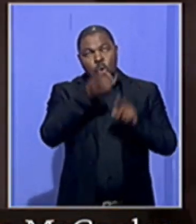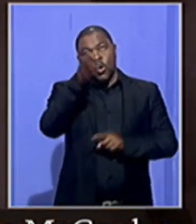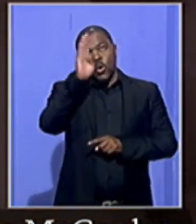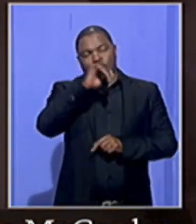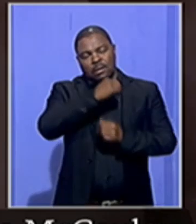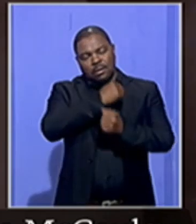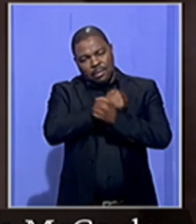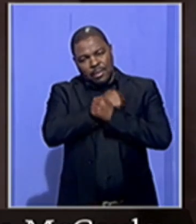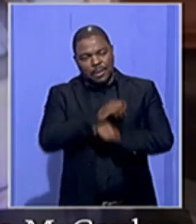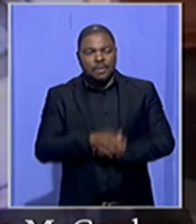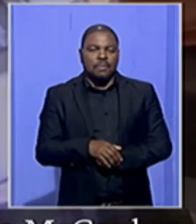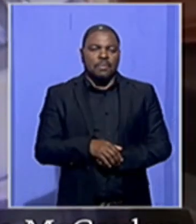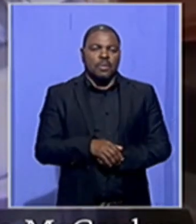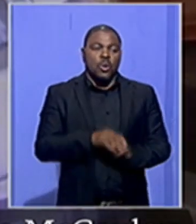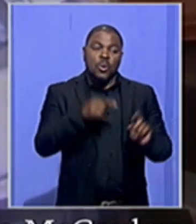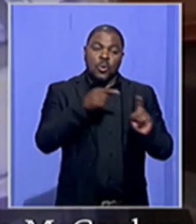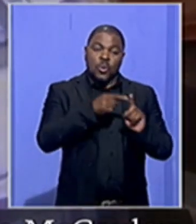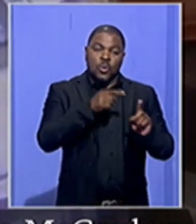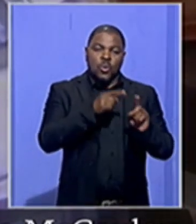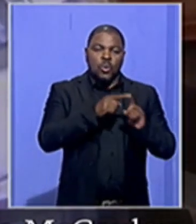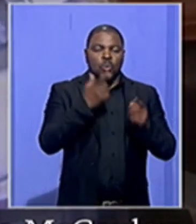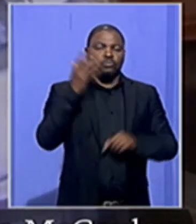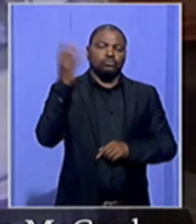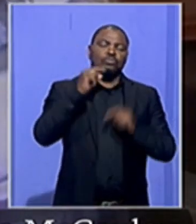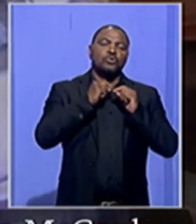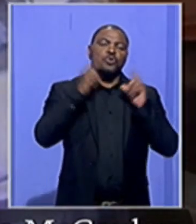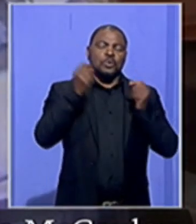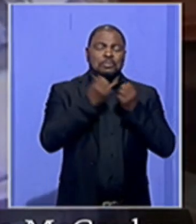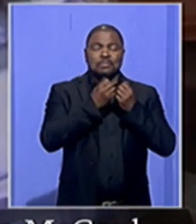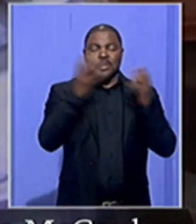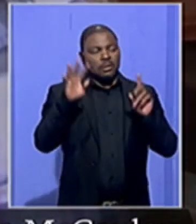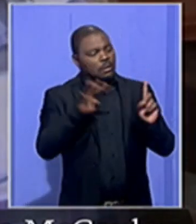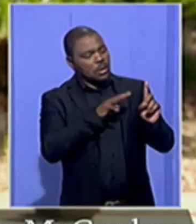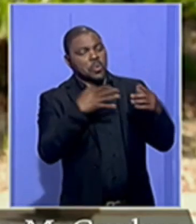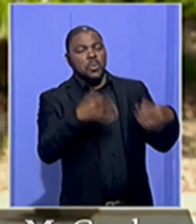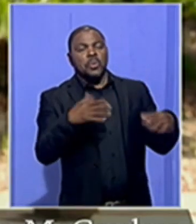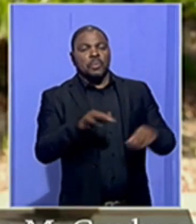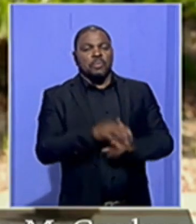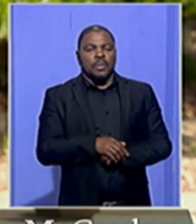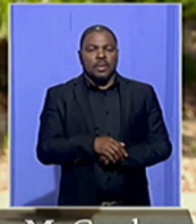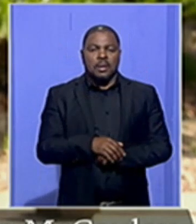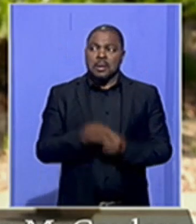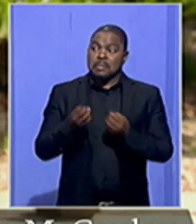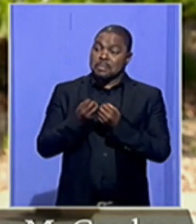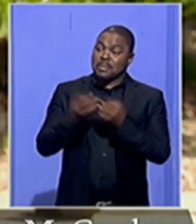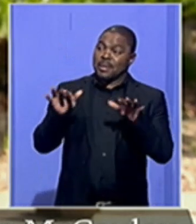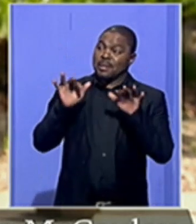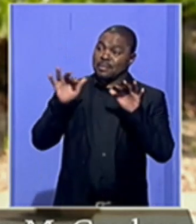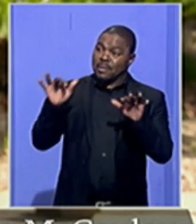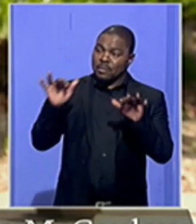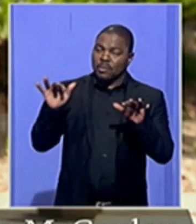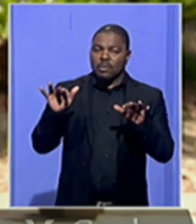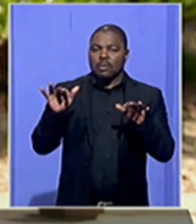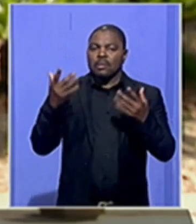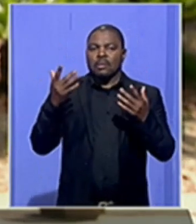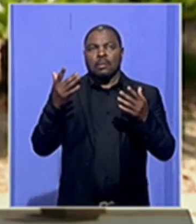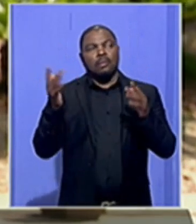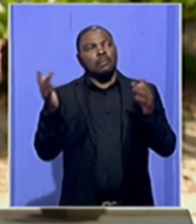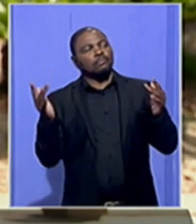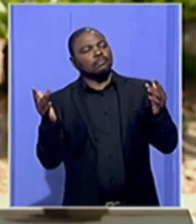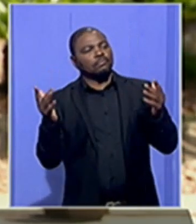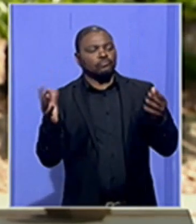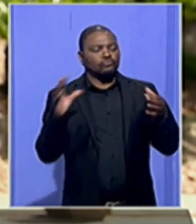ele morotloetsi wa tsa semowa go ba le bantsi. Touching so many people and so many people coming to Jesus still